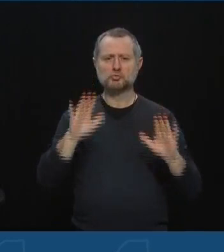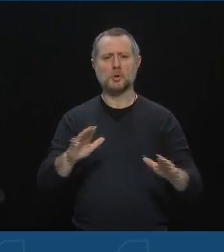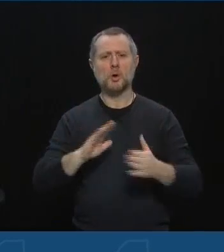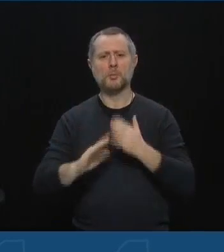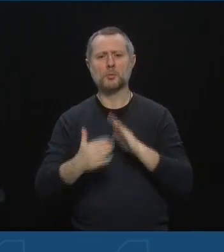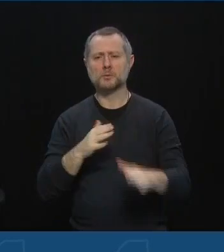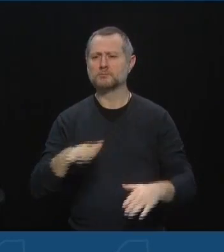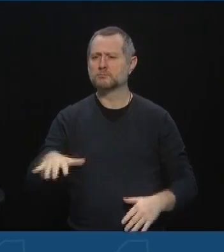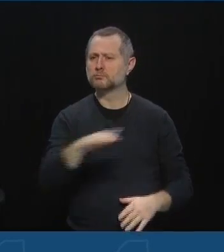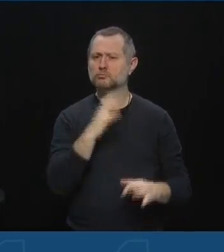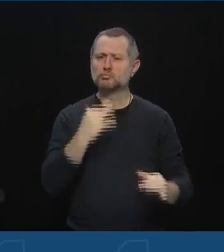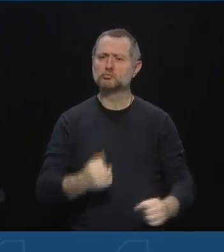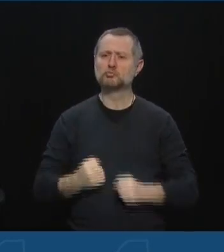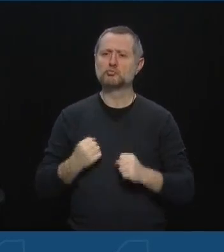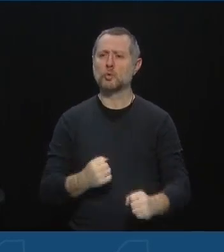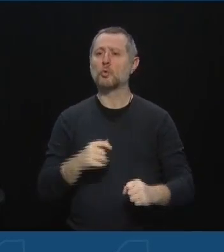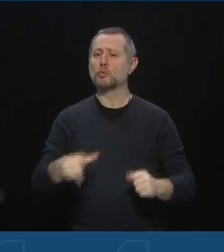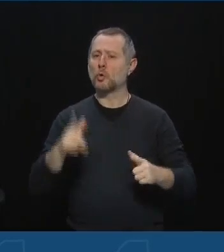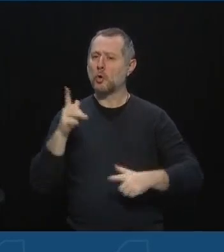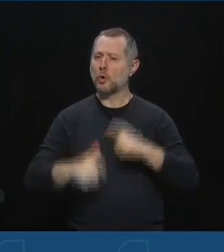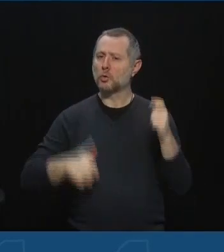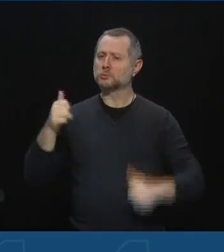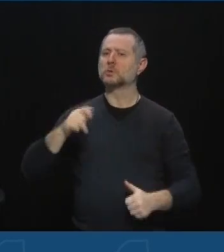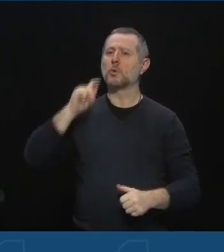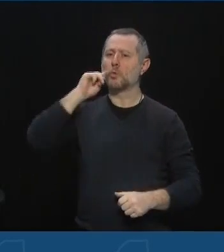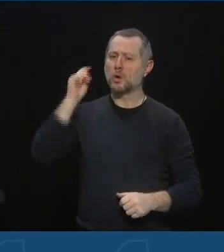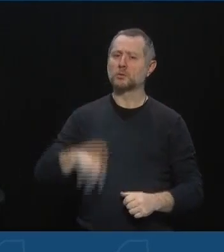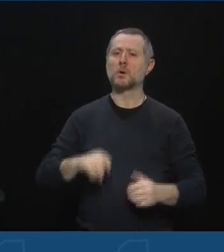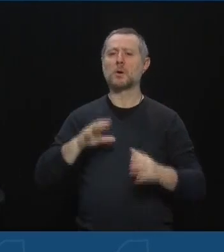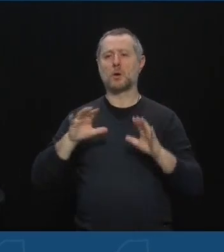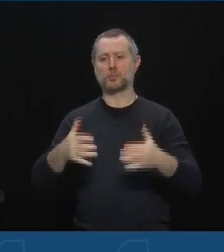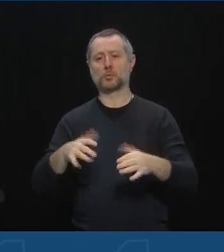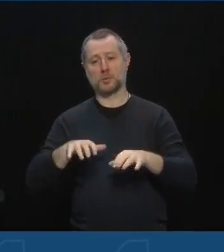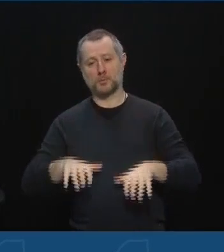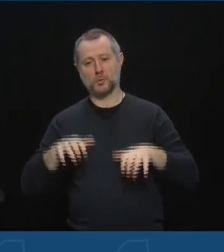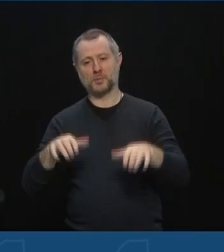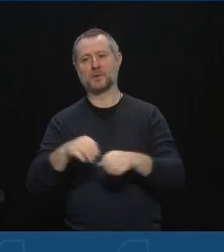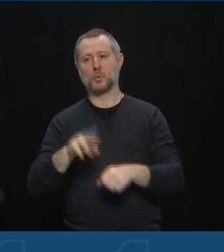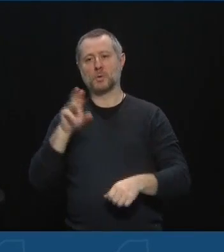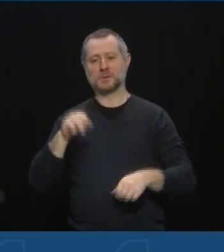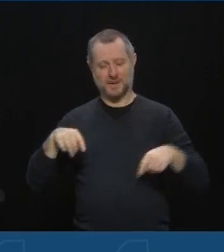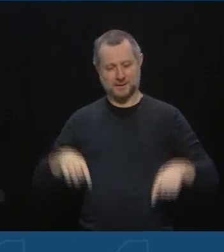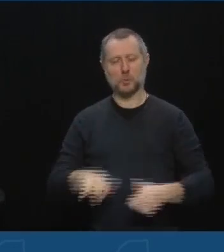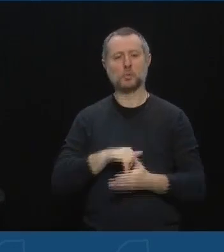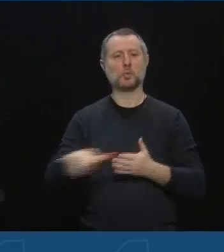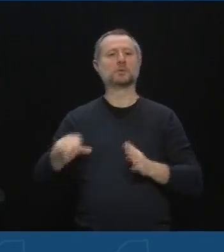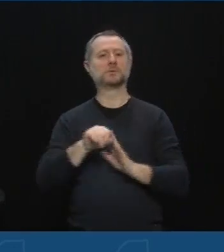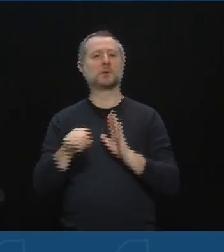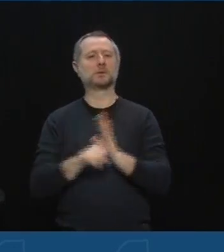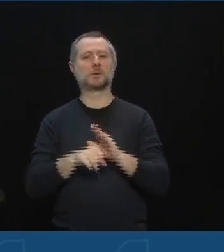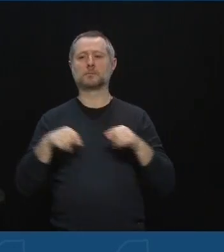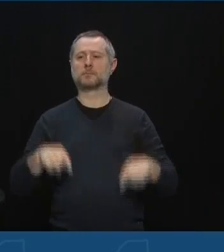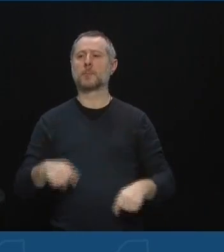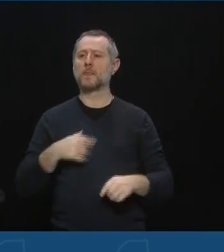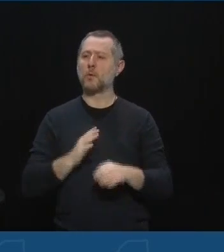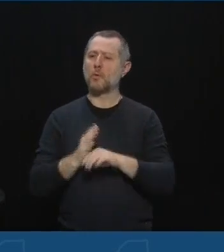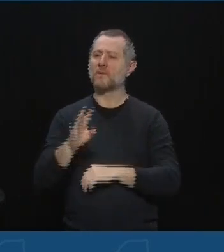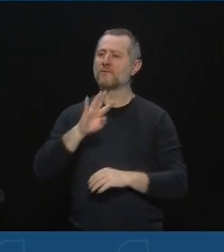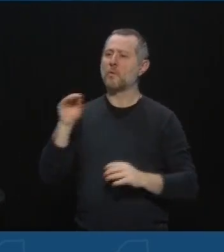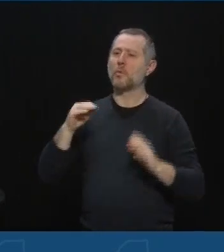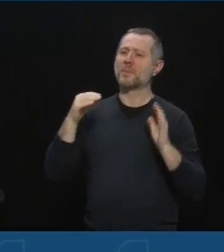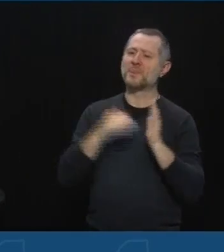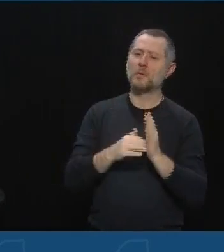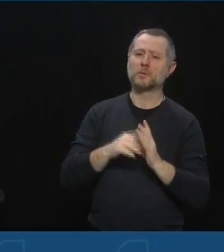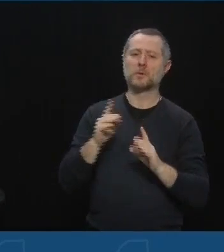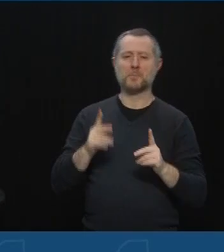the largest Ukrainian population per capita in the country, I believe. And so that is significant, over 40,000 individuals here